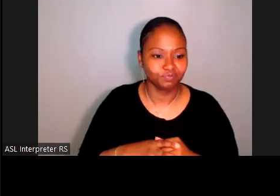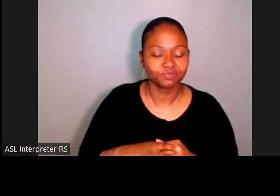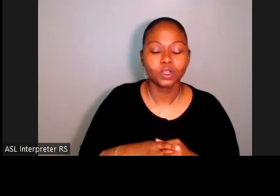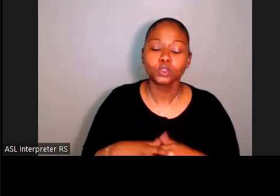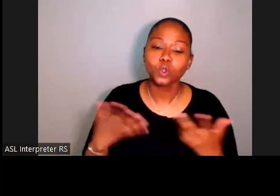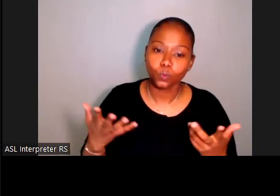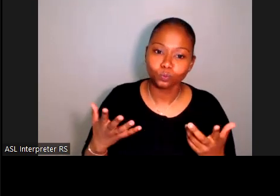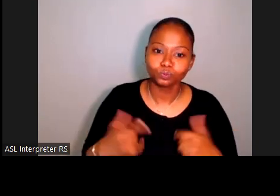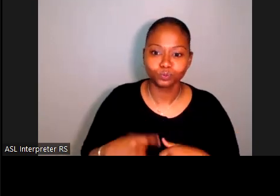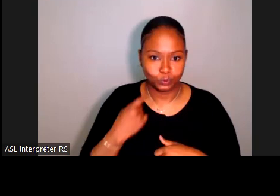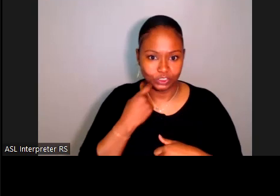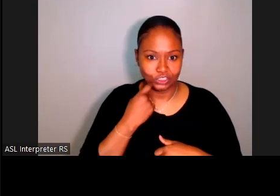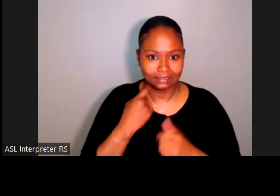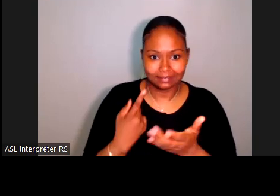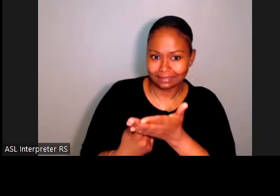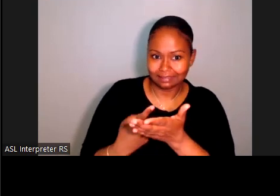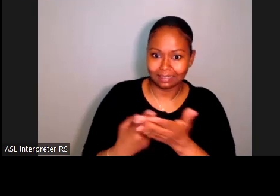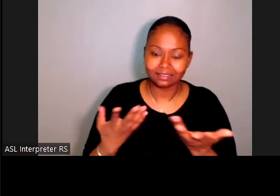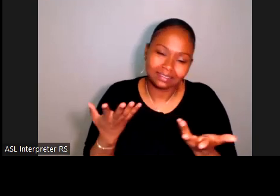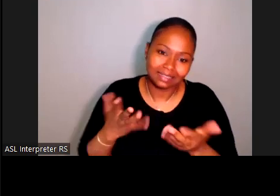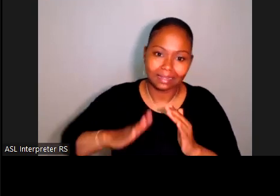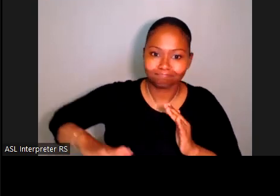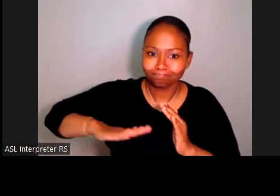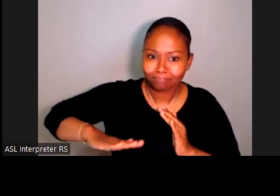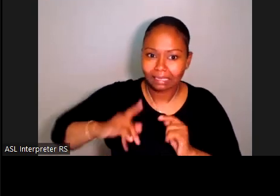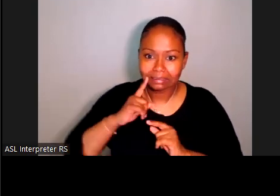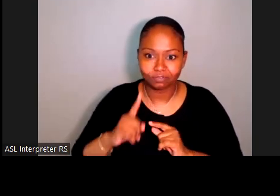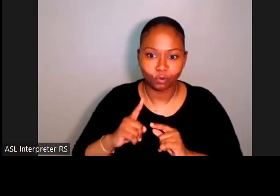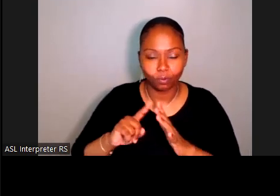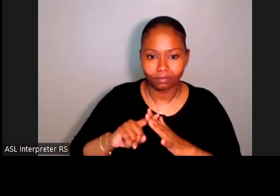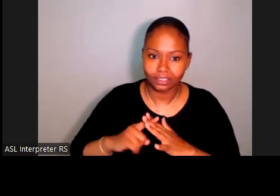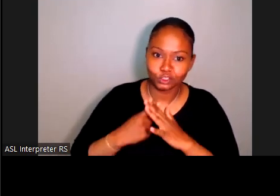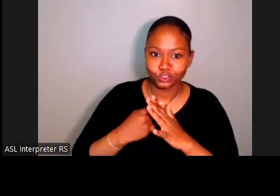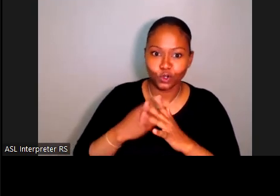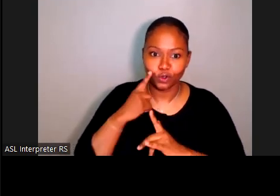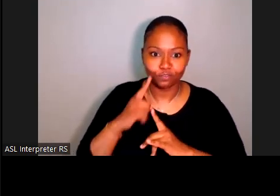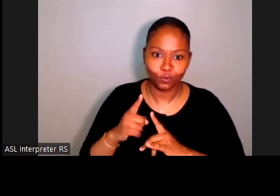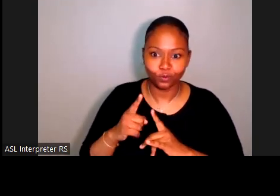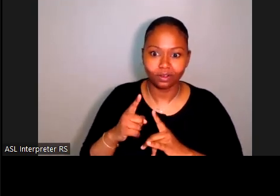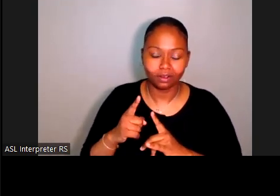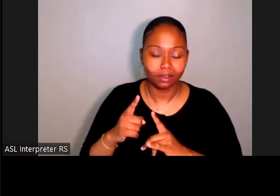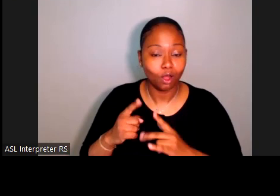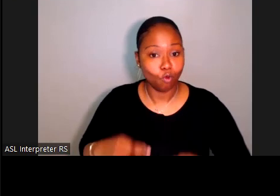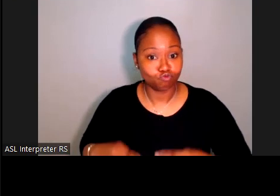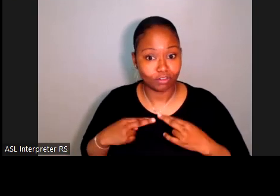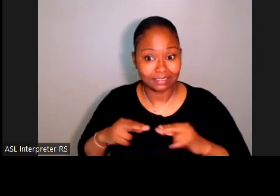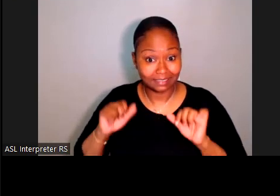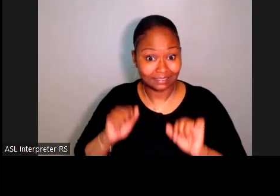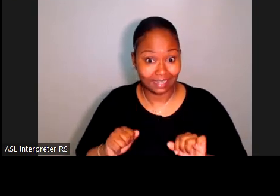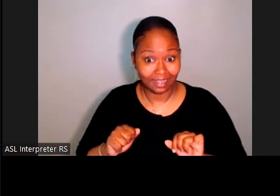about a kind of baseline that we're beginning with, that residents can designate anyone to visit